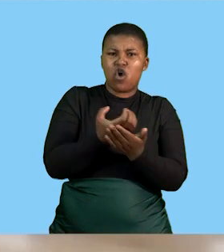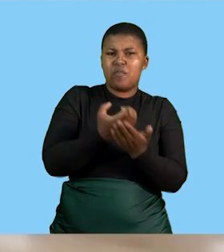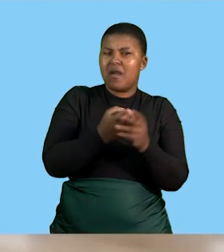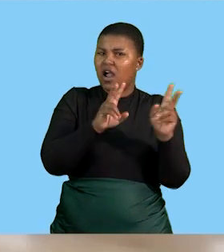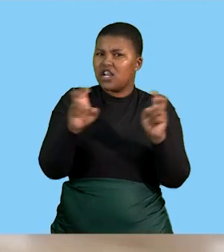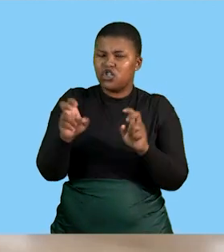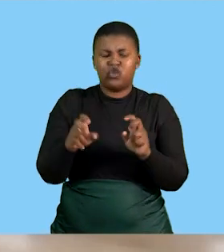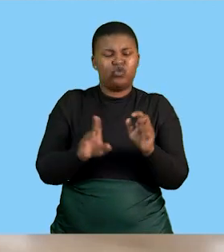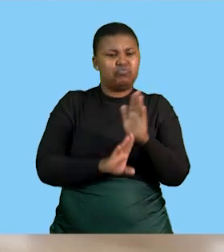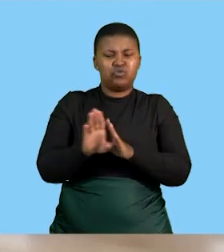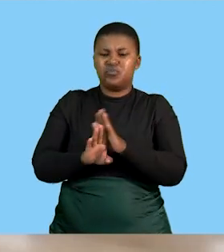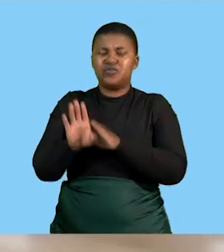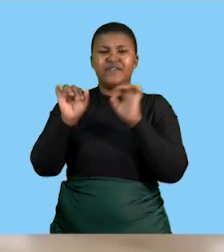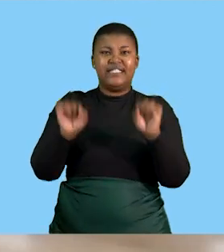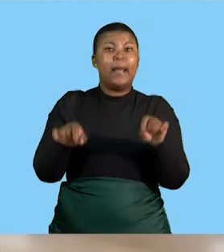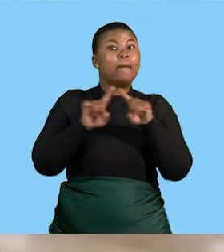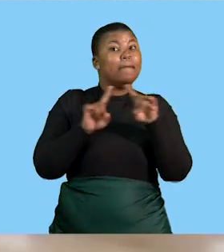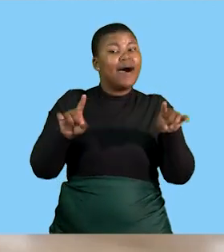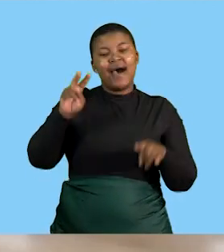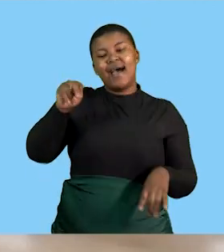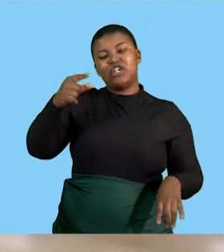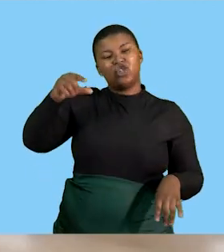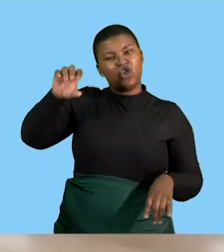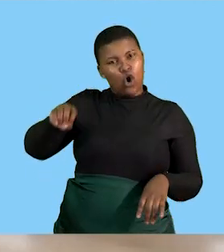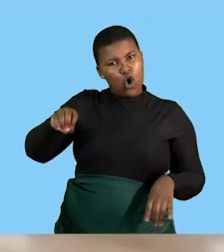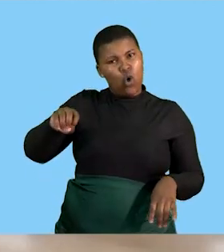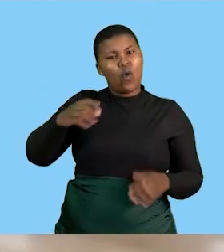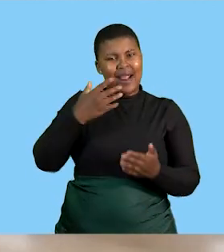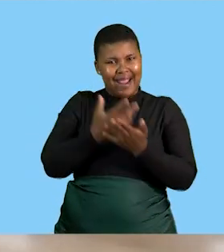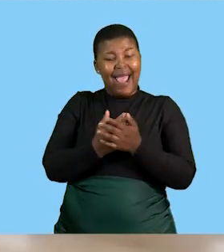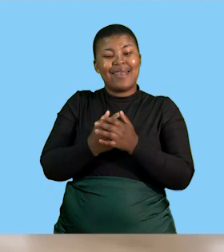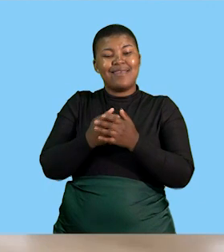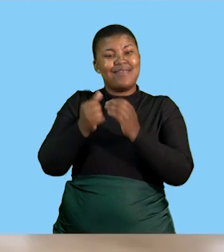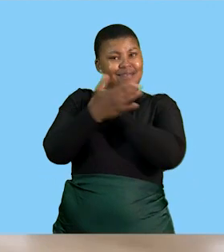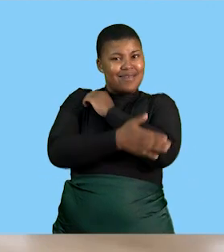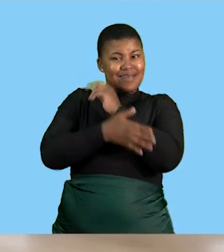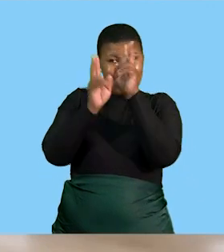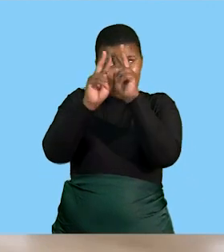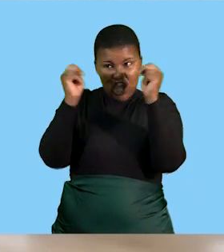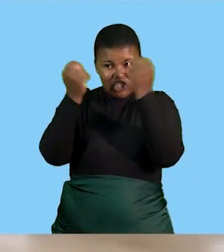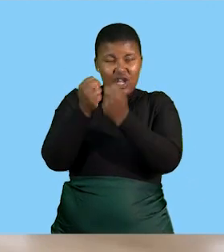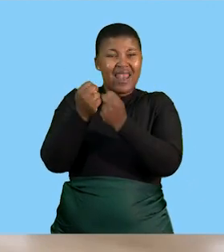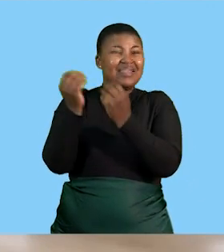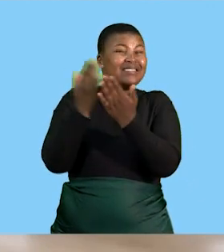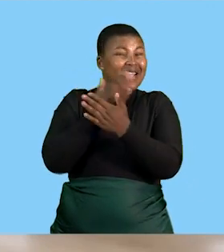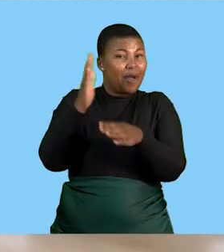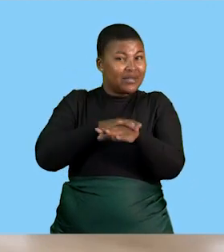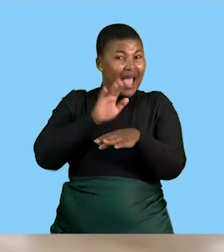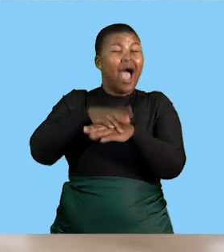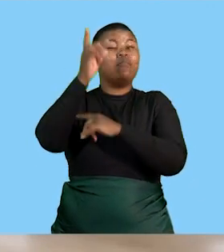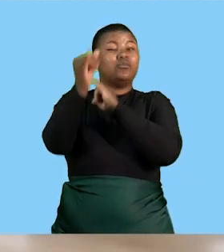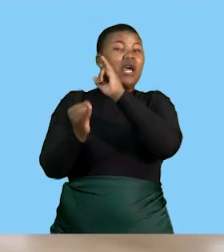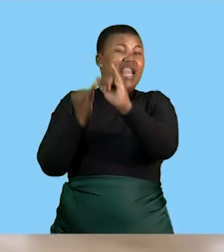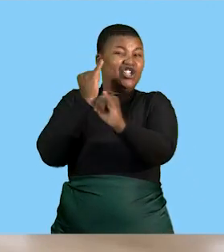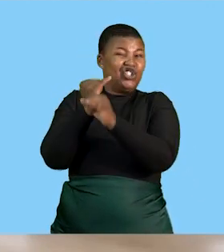they will operate nationally or even internationally, where your CBOs will operate locally.